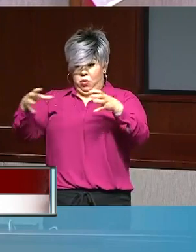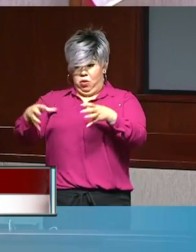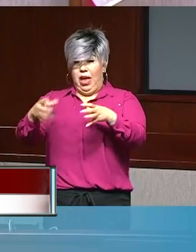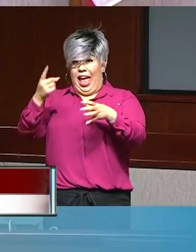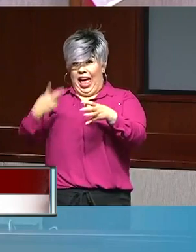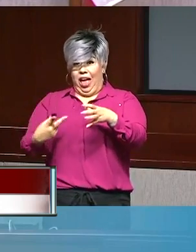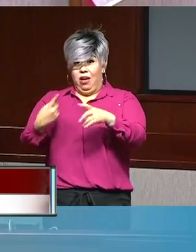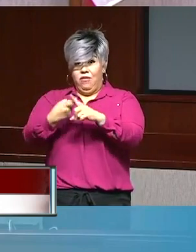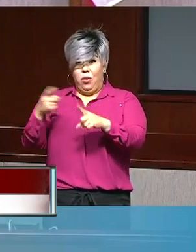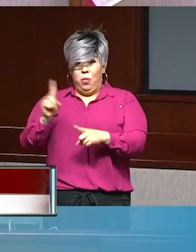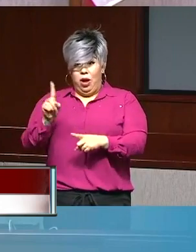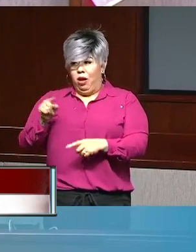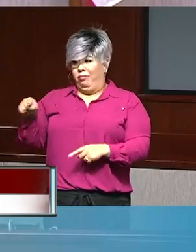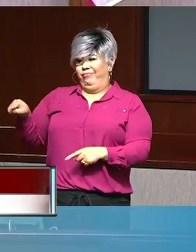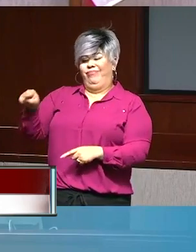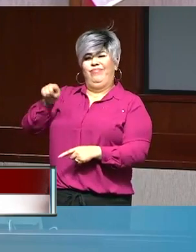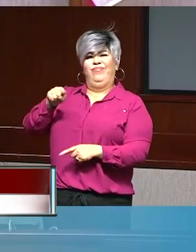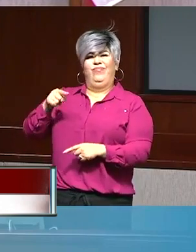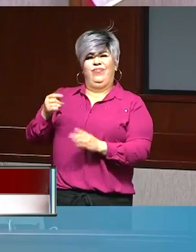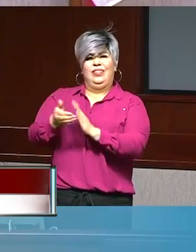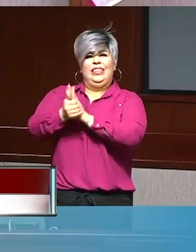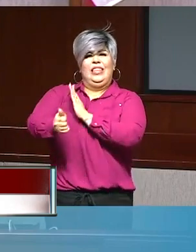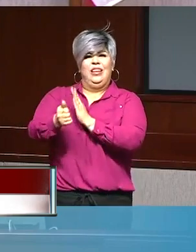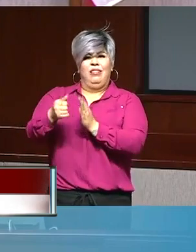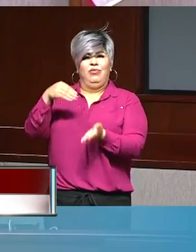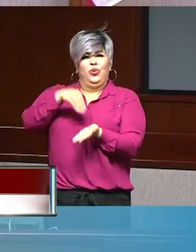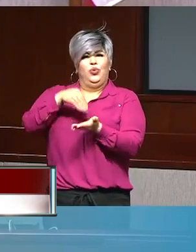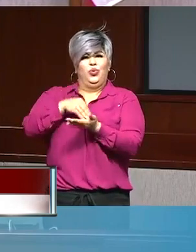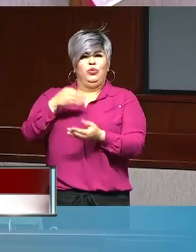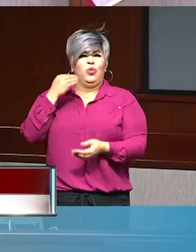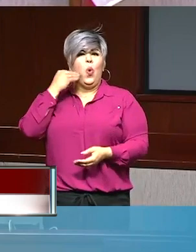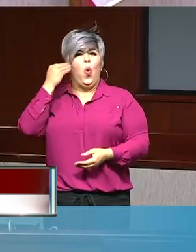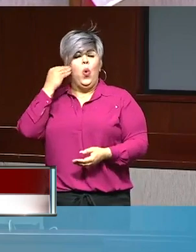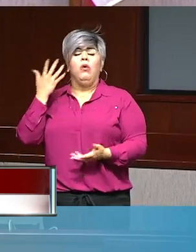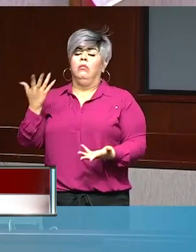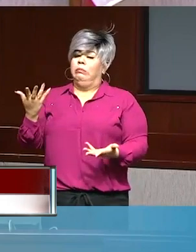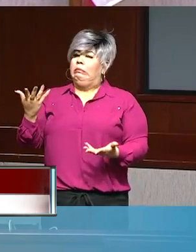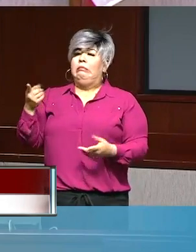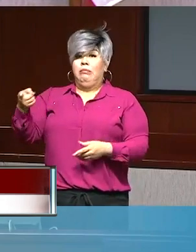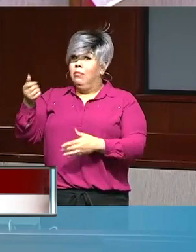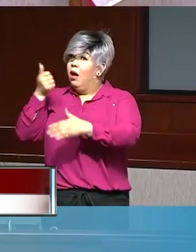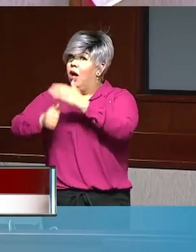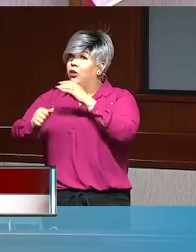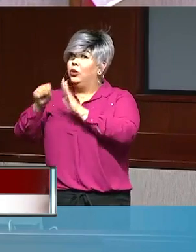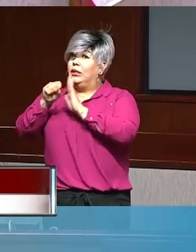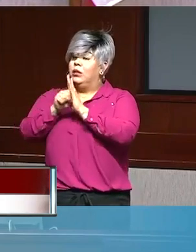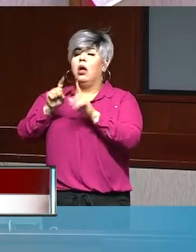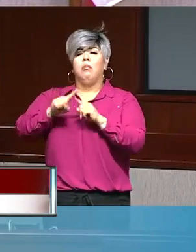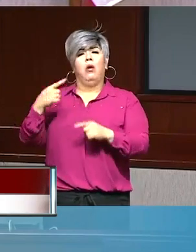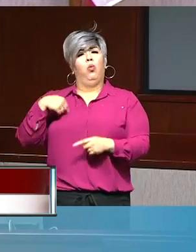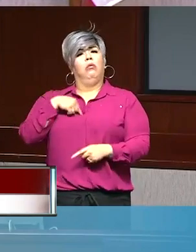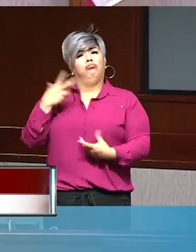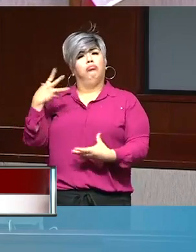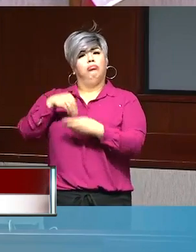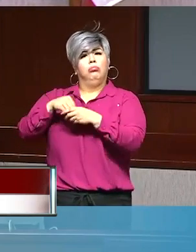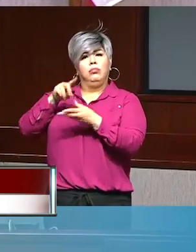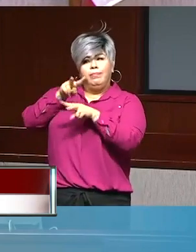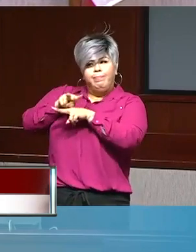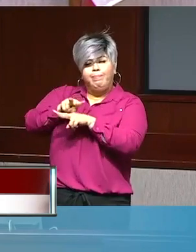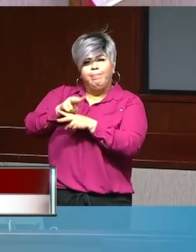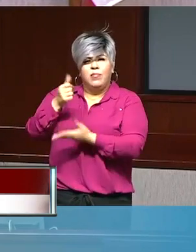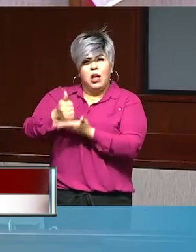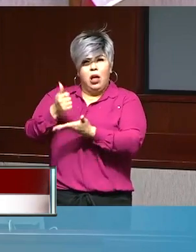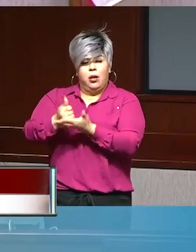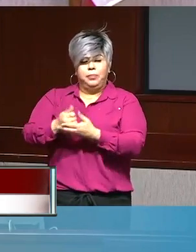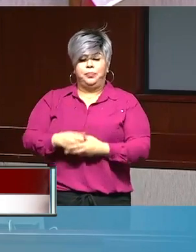to several state-regulated skilled nursing facilities in our county that we continue to monitor. Our Kern Recovers program,